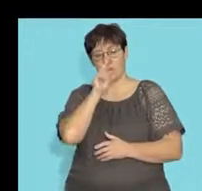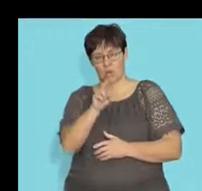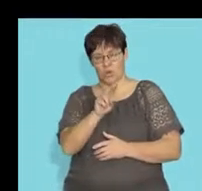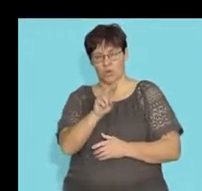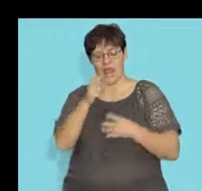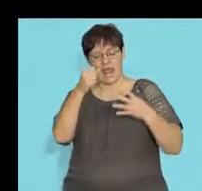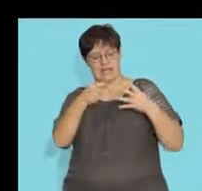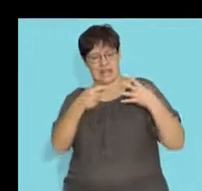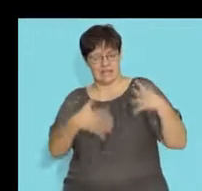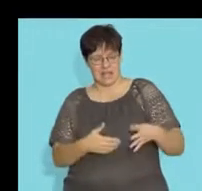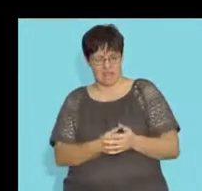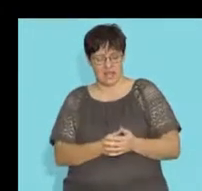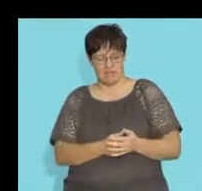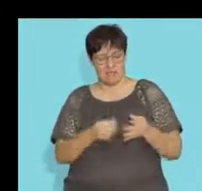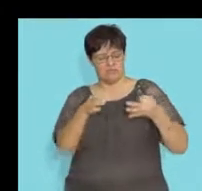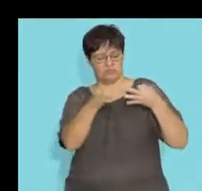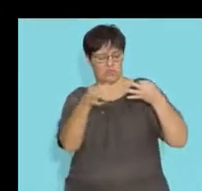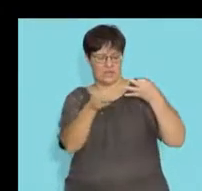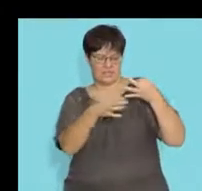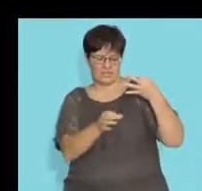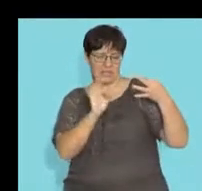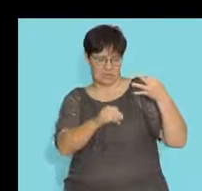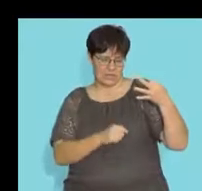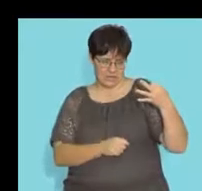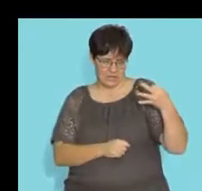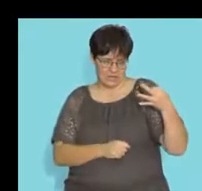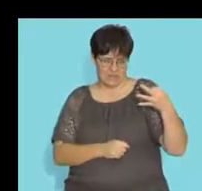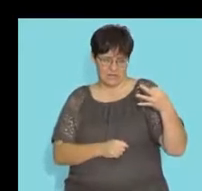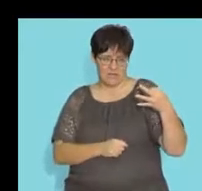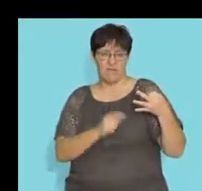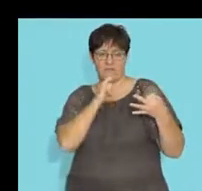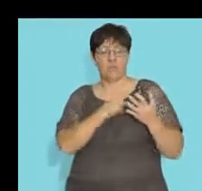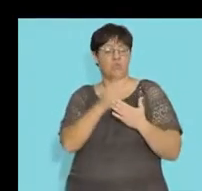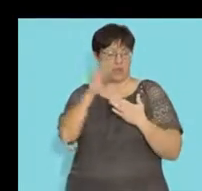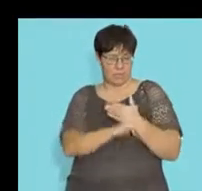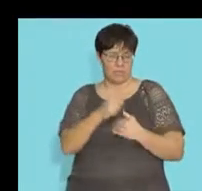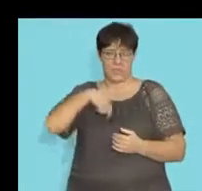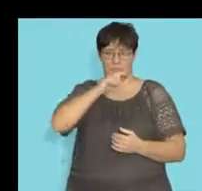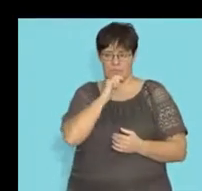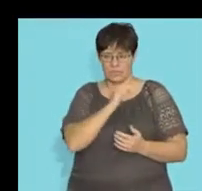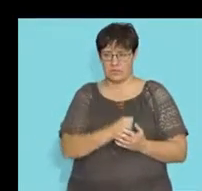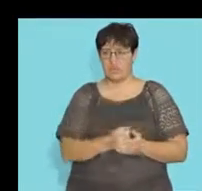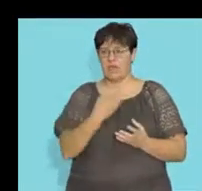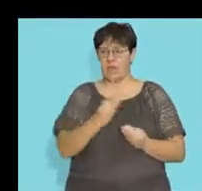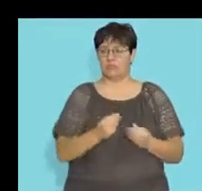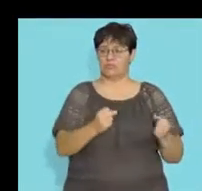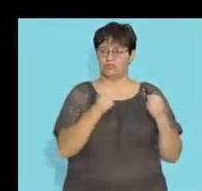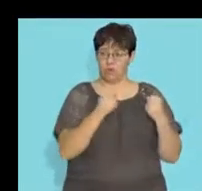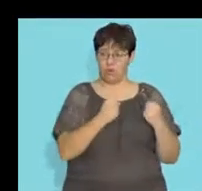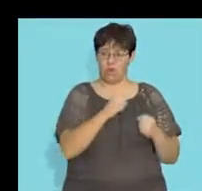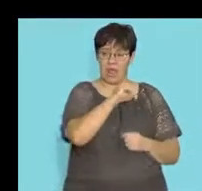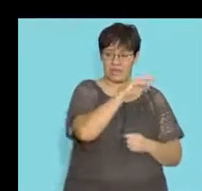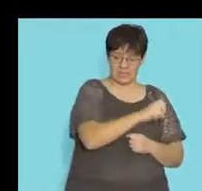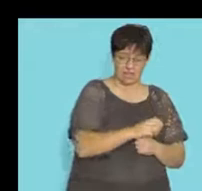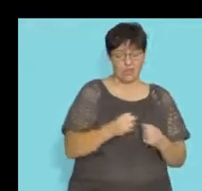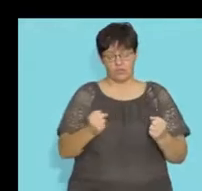When we look at our indicators, there's a choice of 3 indicators that we're going to use for the curriculum. If we have a